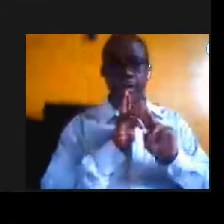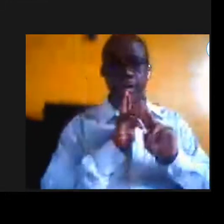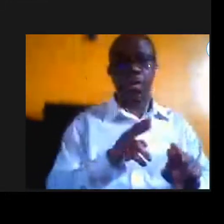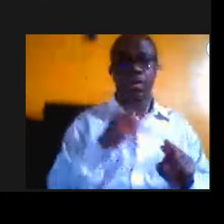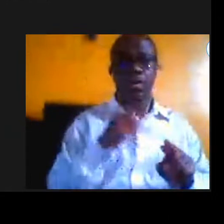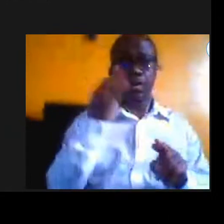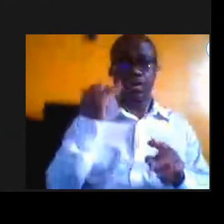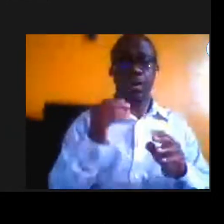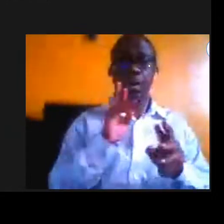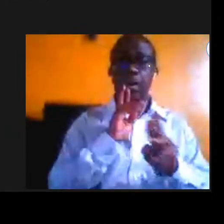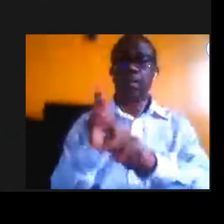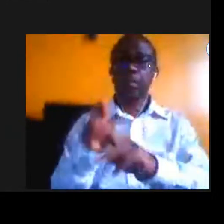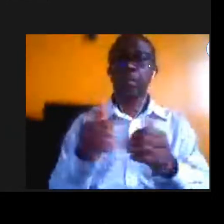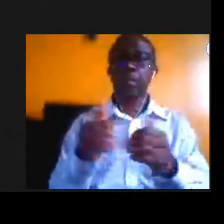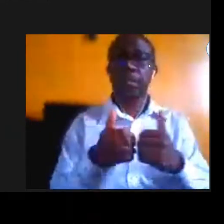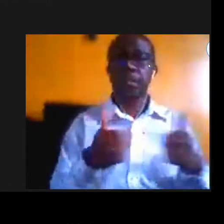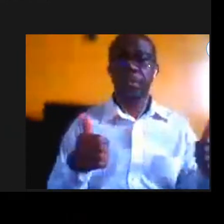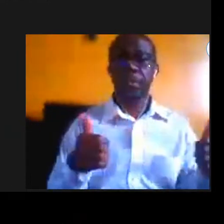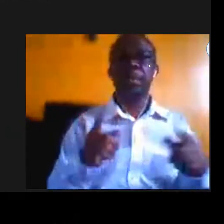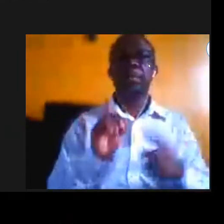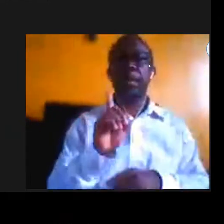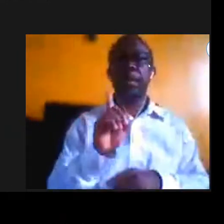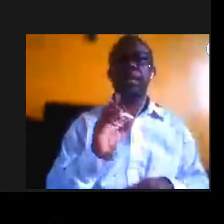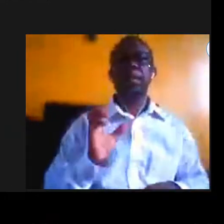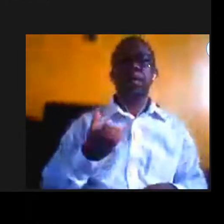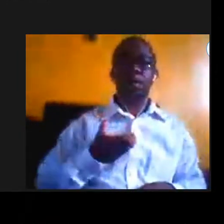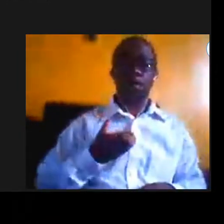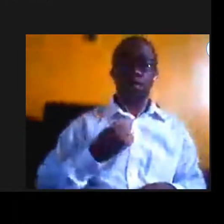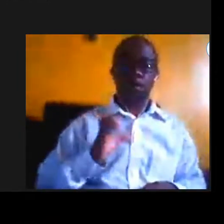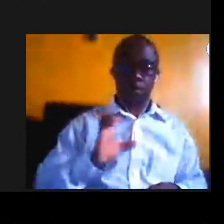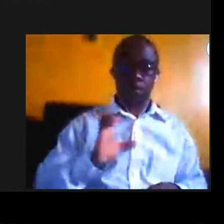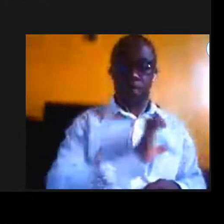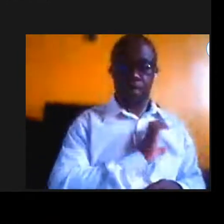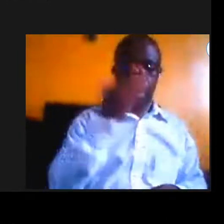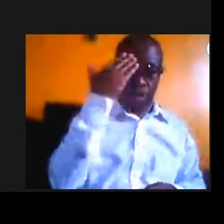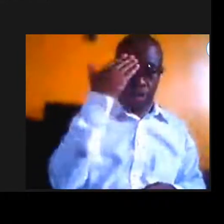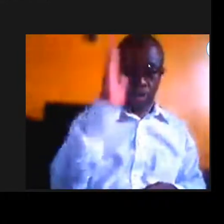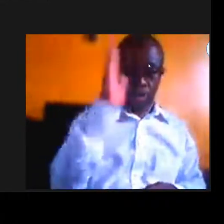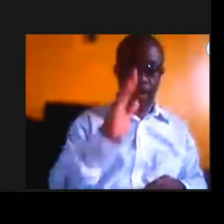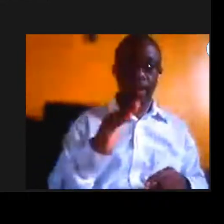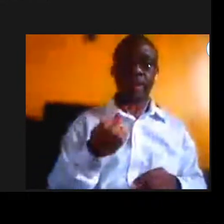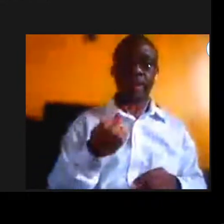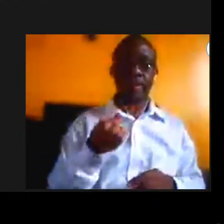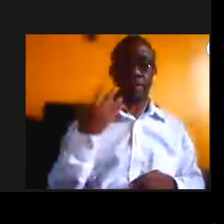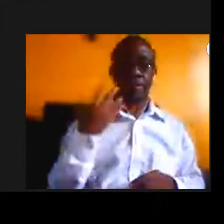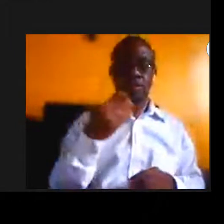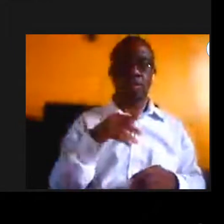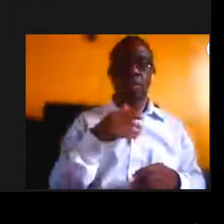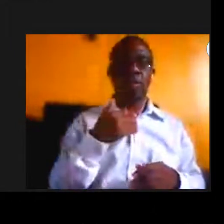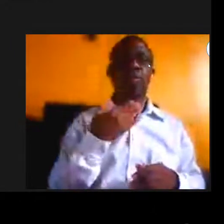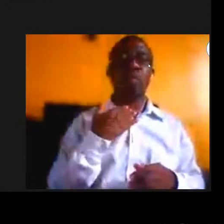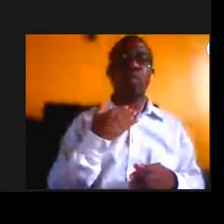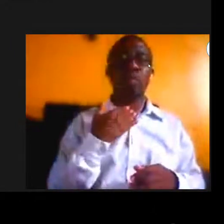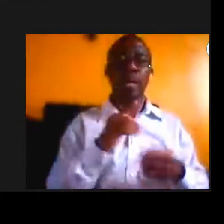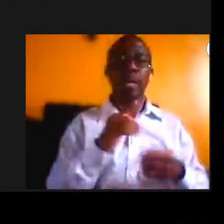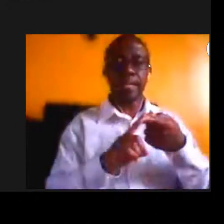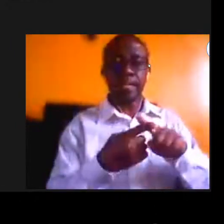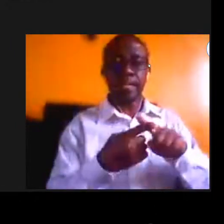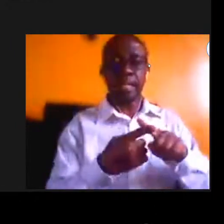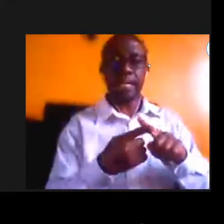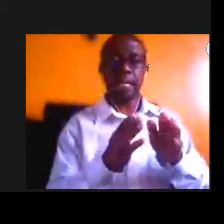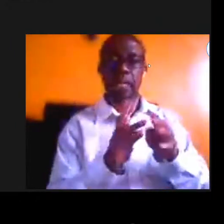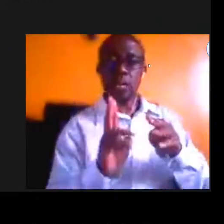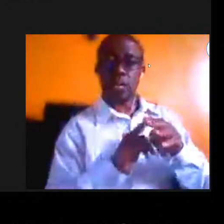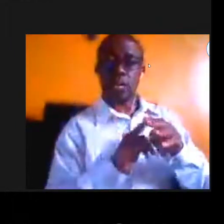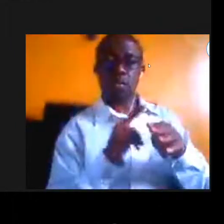separately. But the committee is aware of that, and they had promised us that they are benchmarking with the